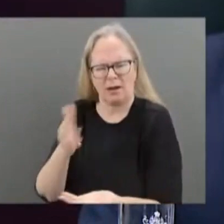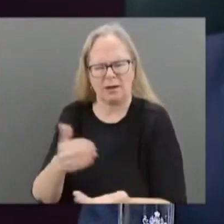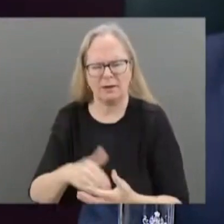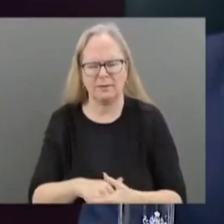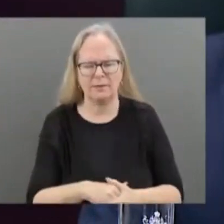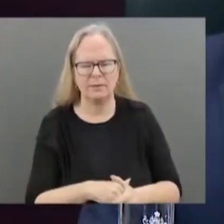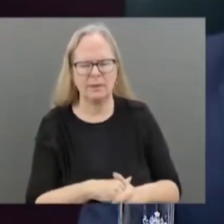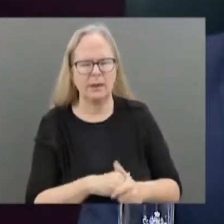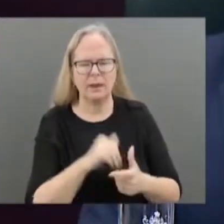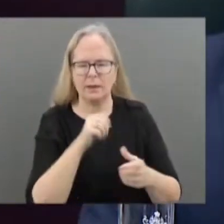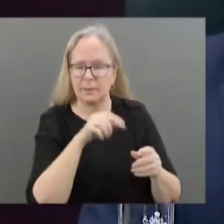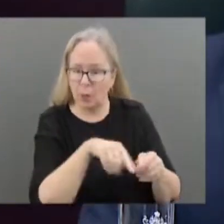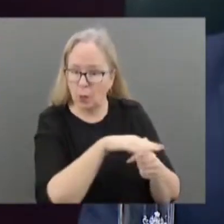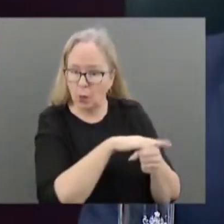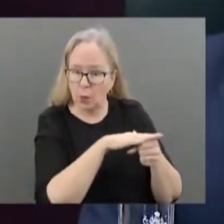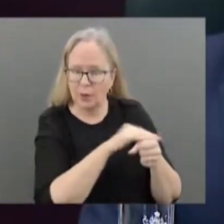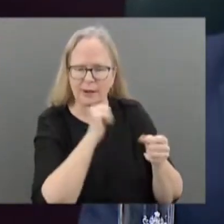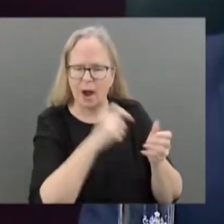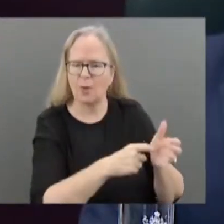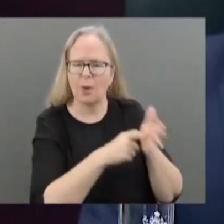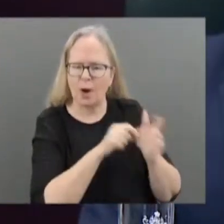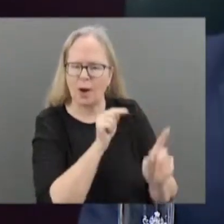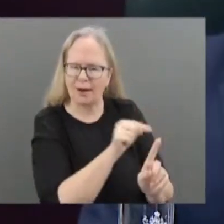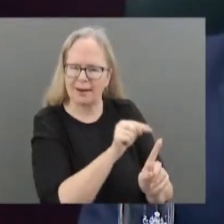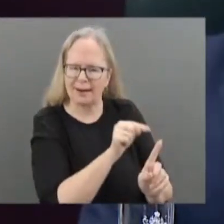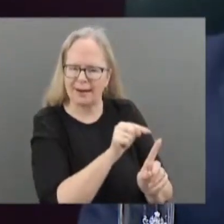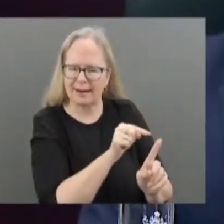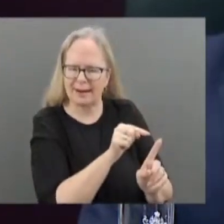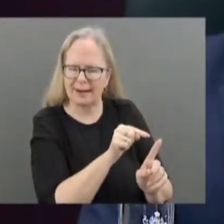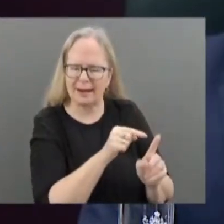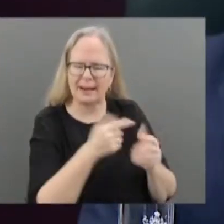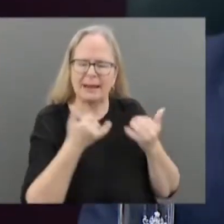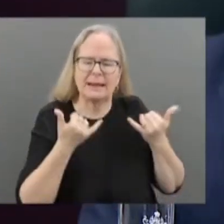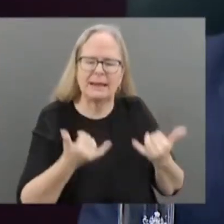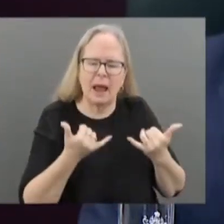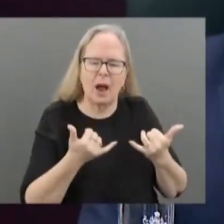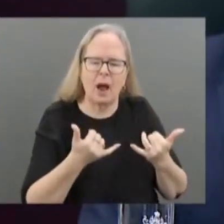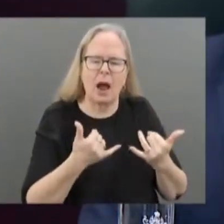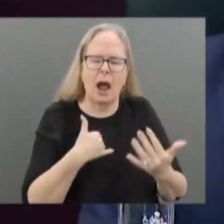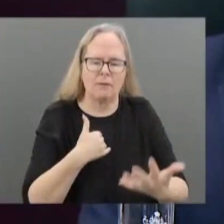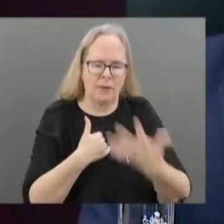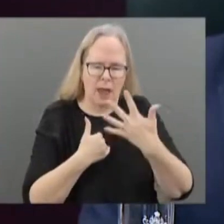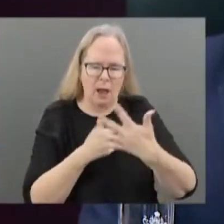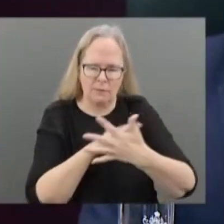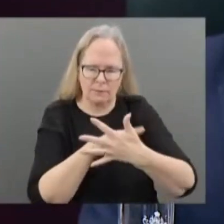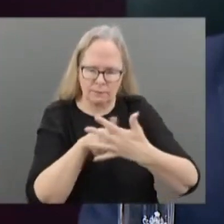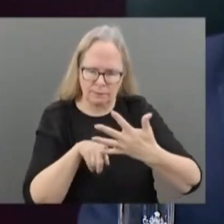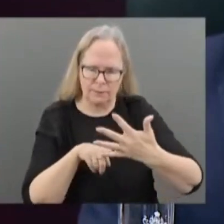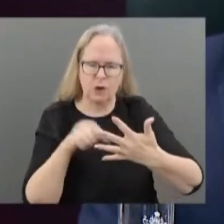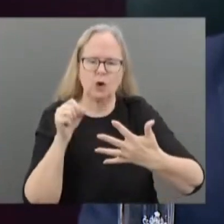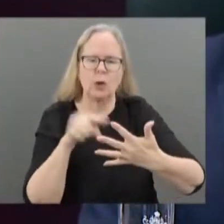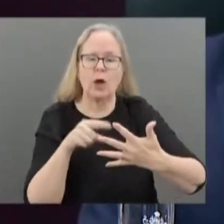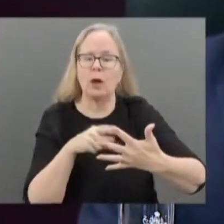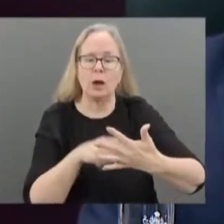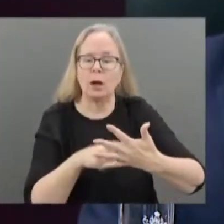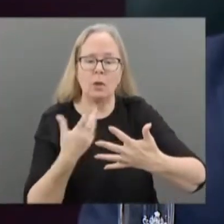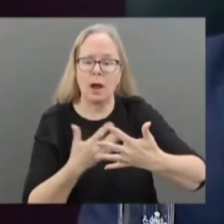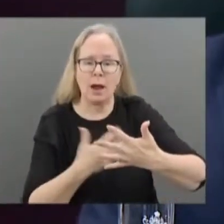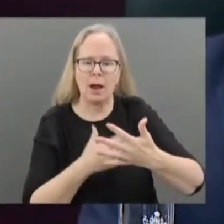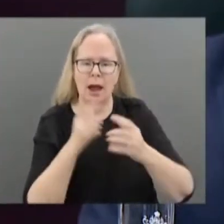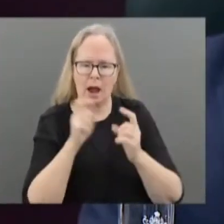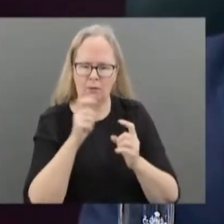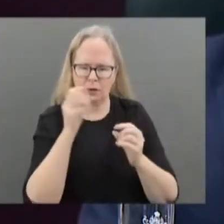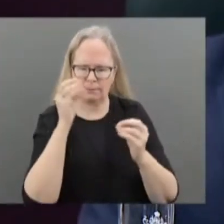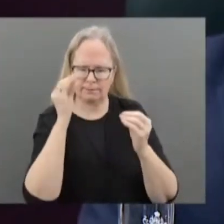be activated right now. Mr. Speaker, there are 5 triggers that will be considered when deciding if an agreement needs to be activated. Of course, Mr. Speaker, that's